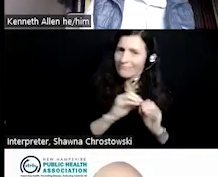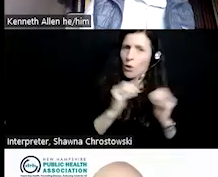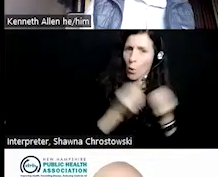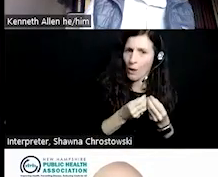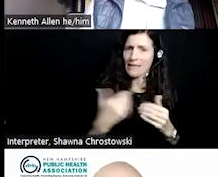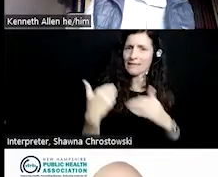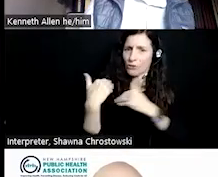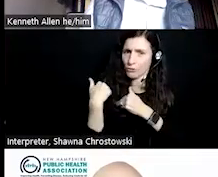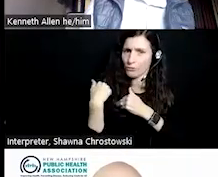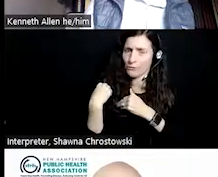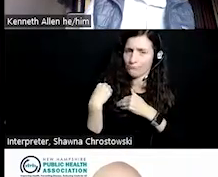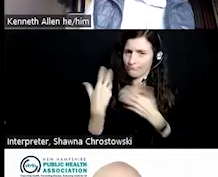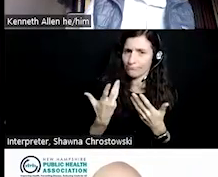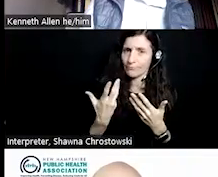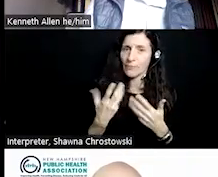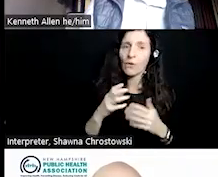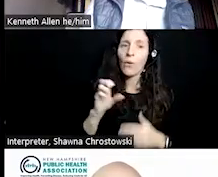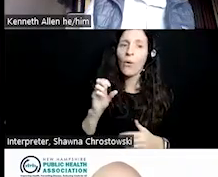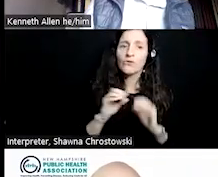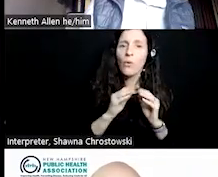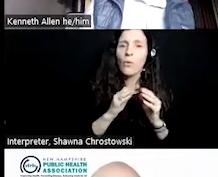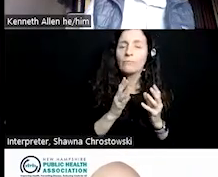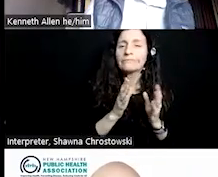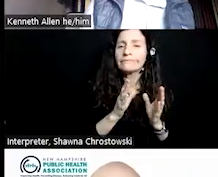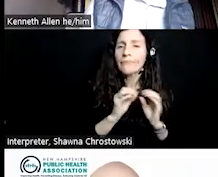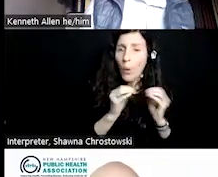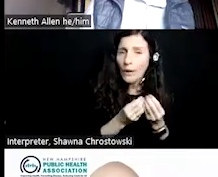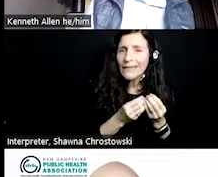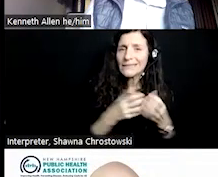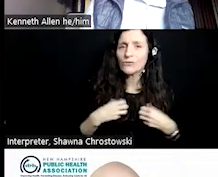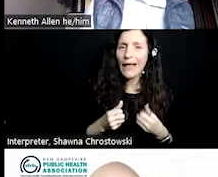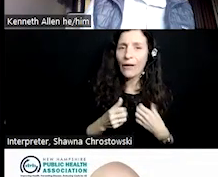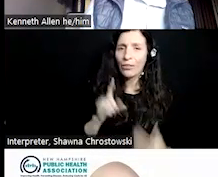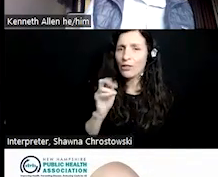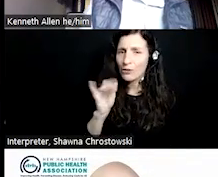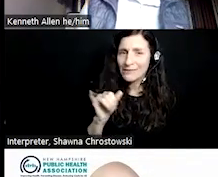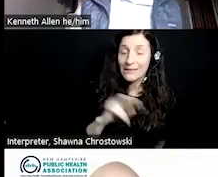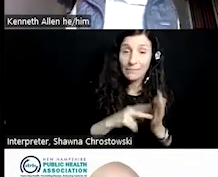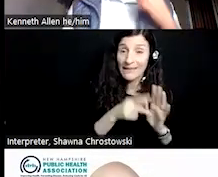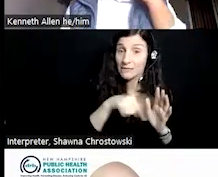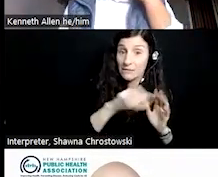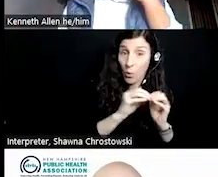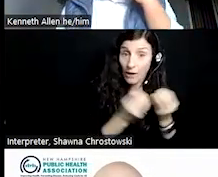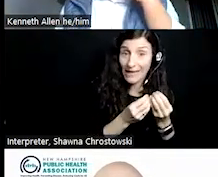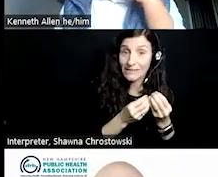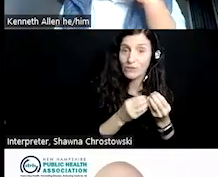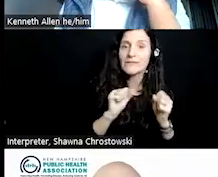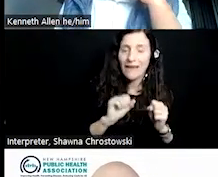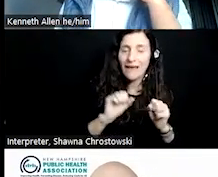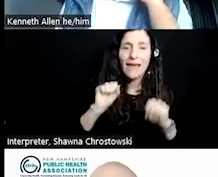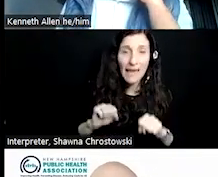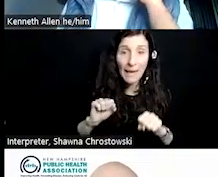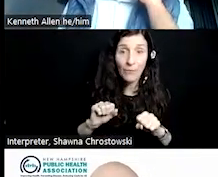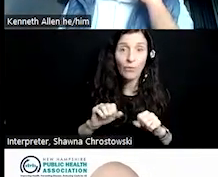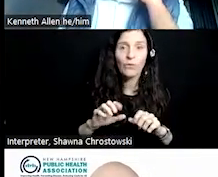services. So organizational health literacy is the degree to which organizations equitably enable individuals to find, understand,